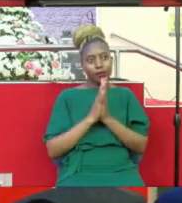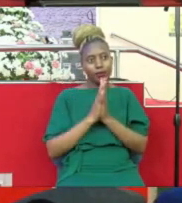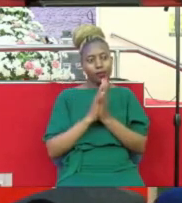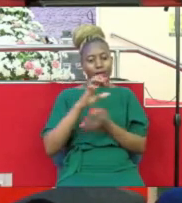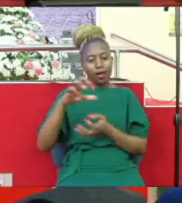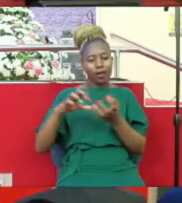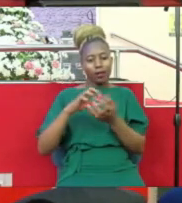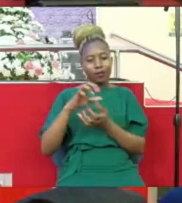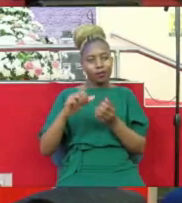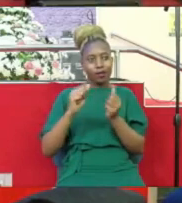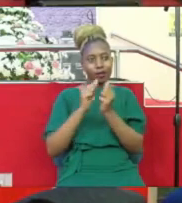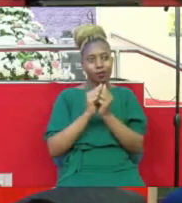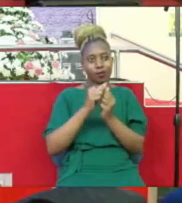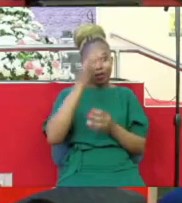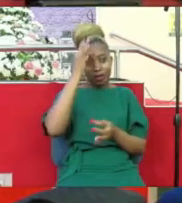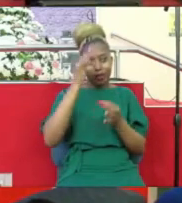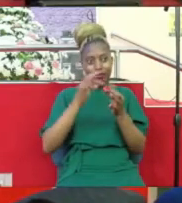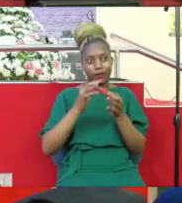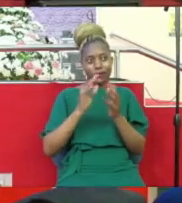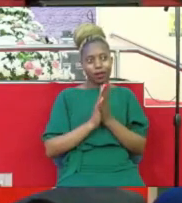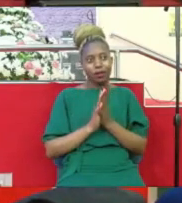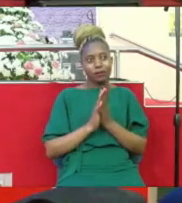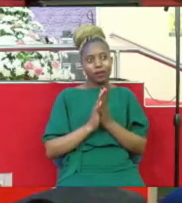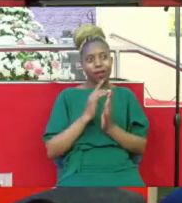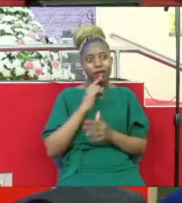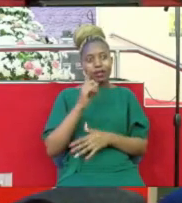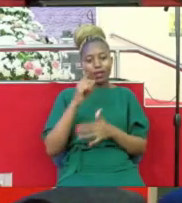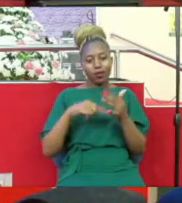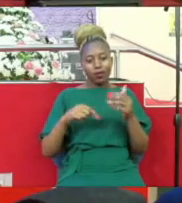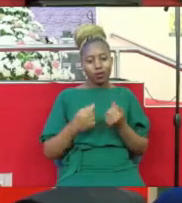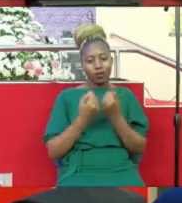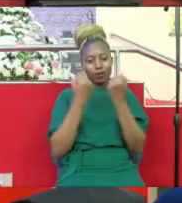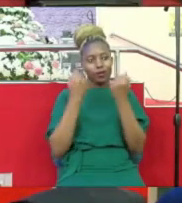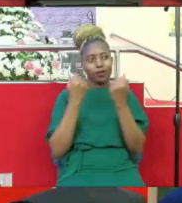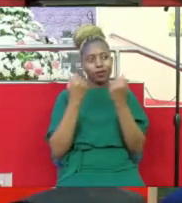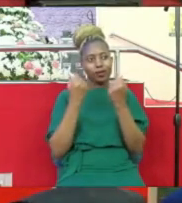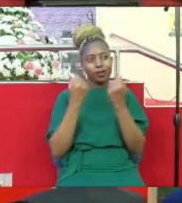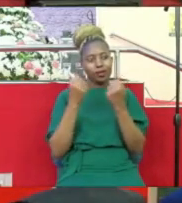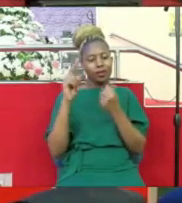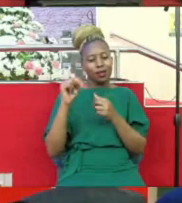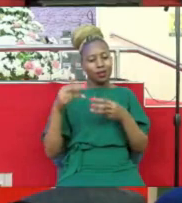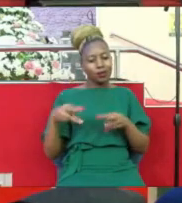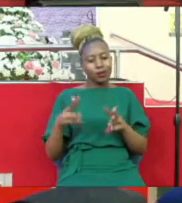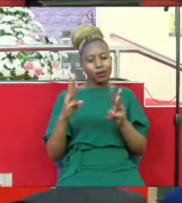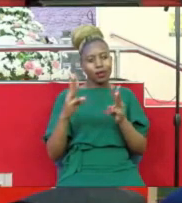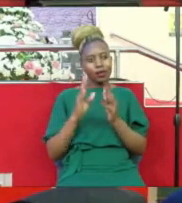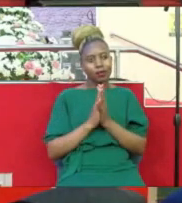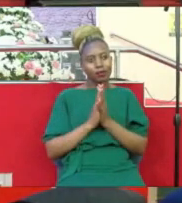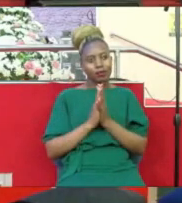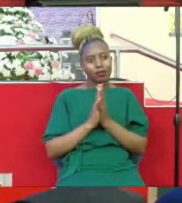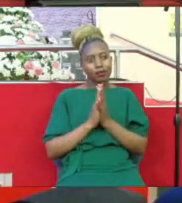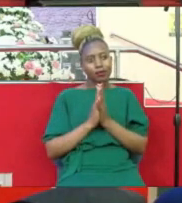with faith, I'll tell you what happens. There's no way your